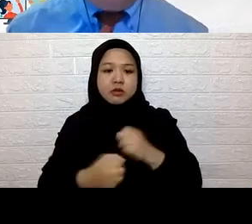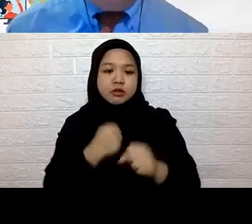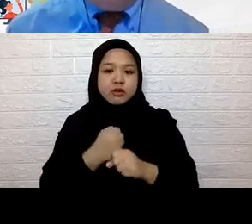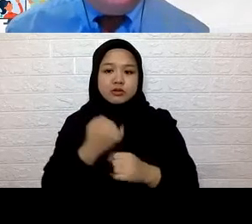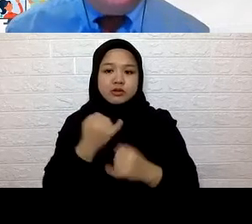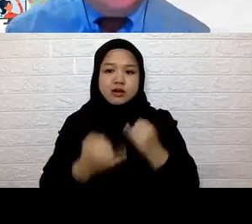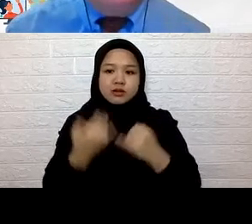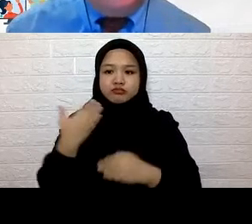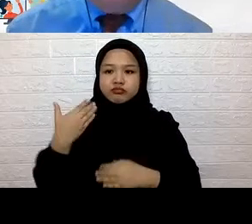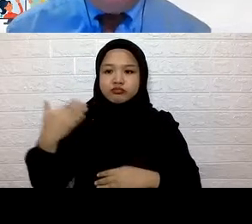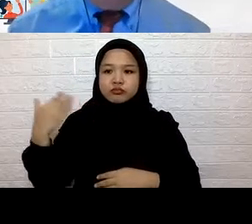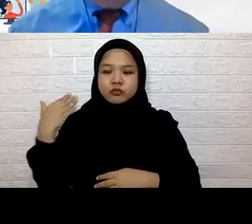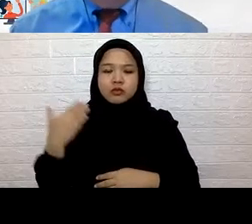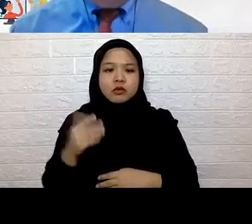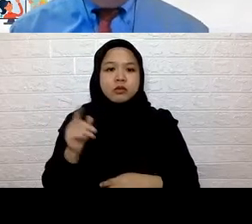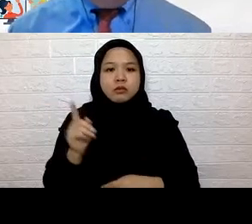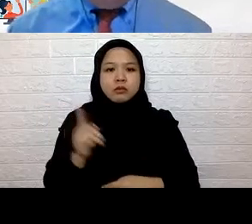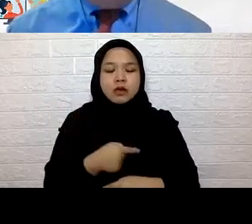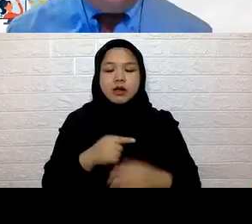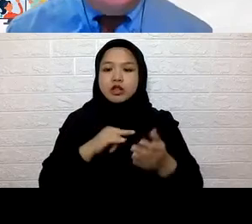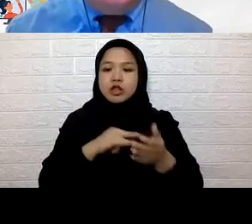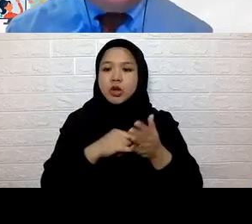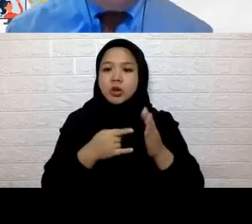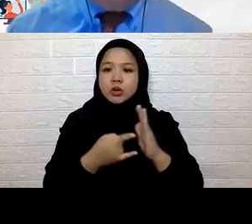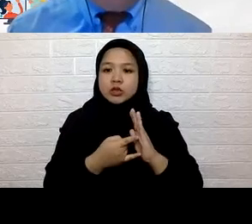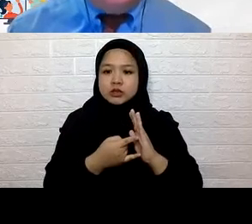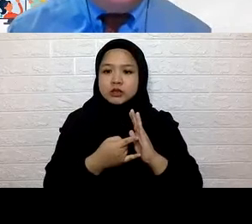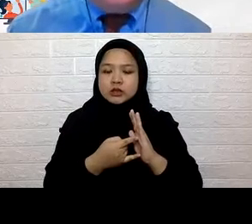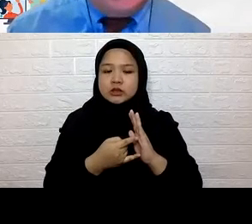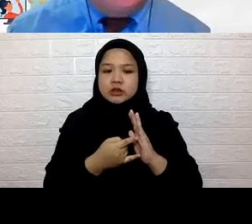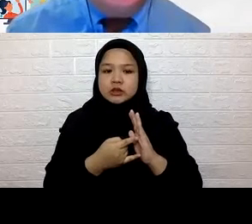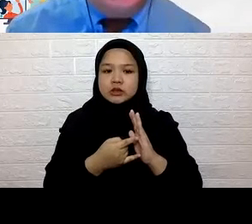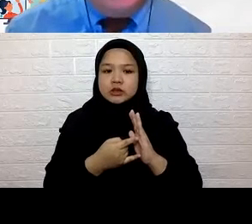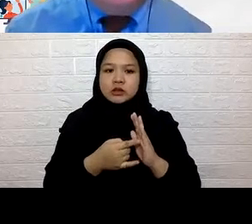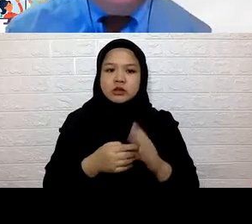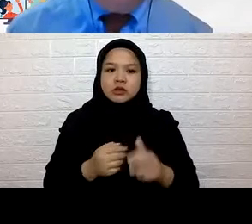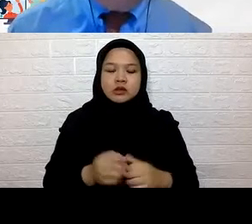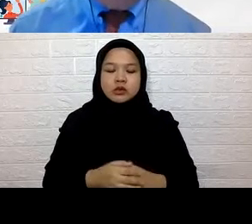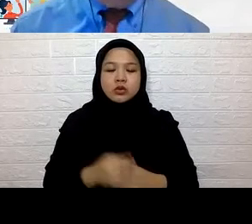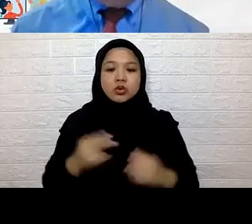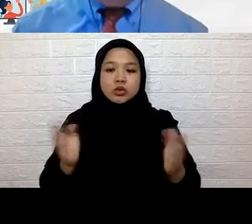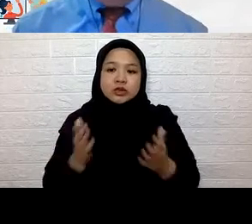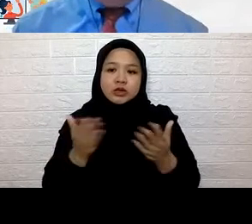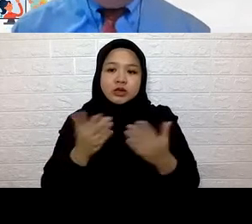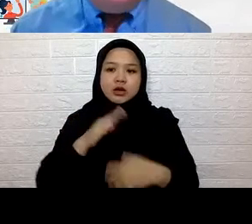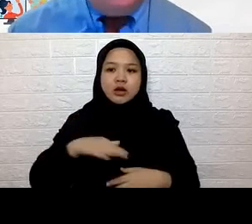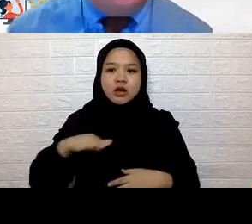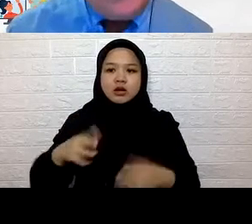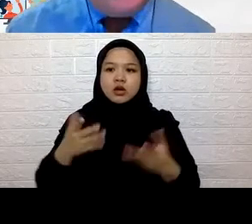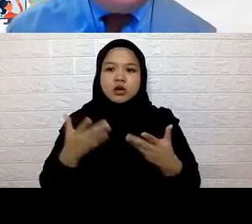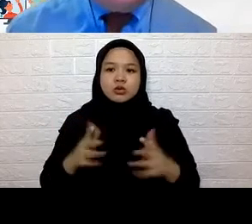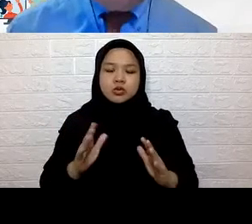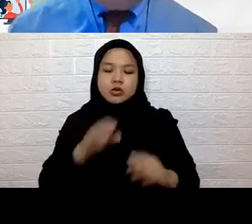of technology in child welfare has introduced some very challenging questions that we've